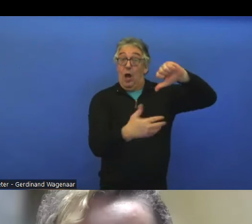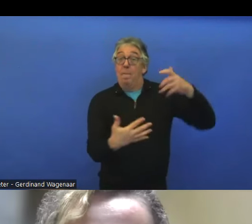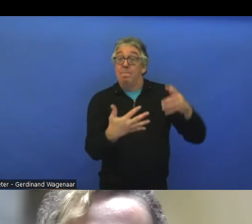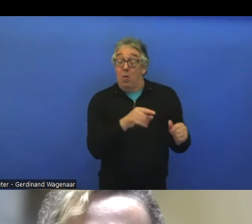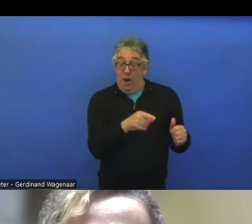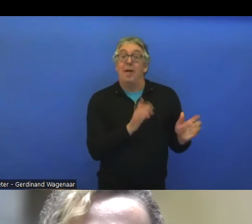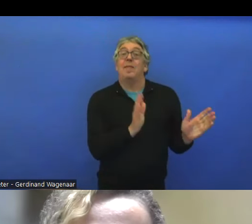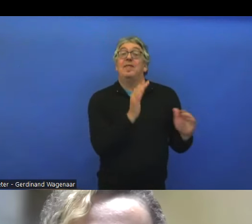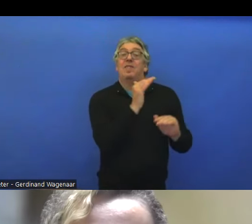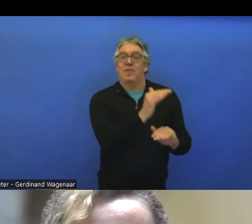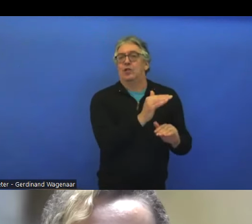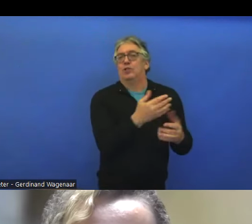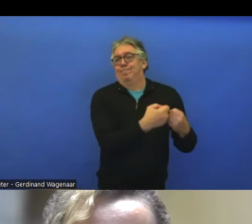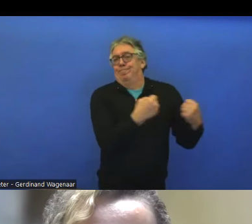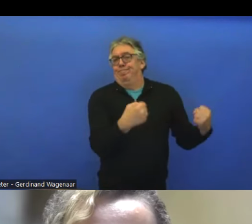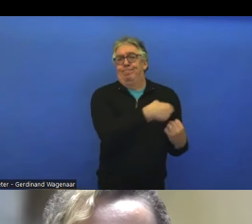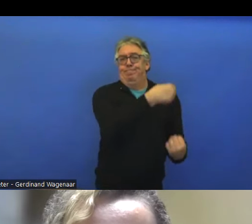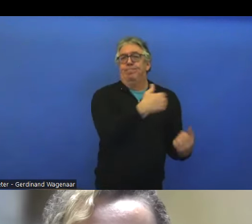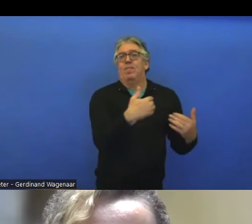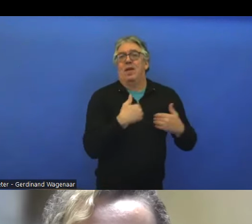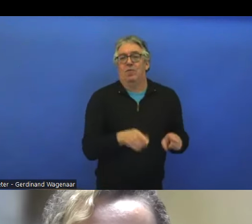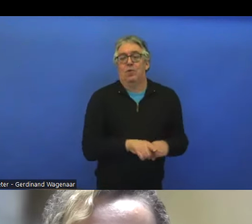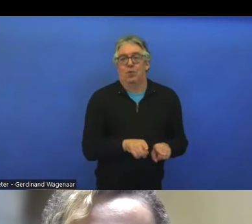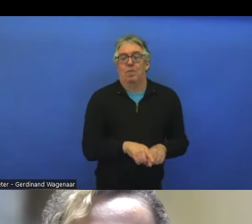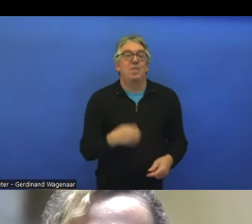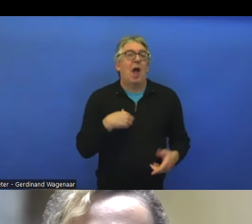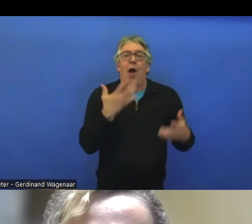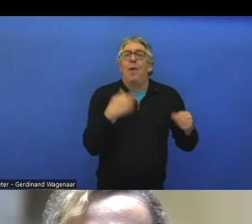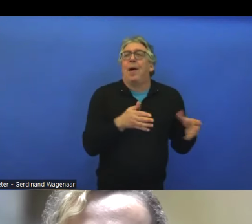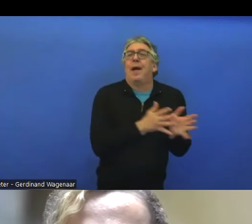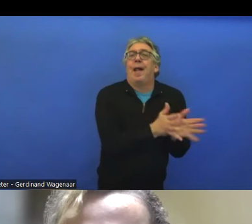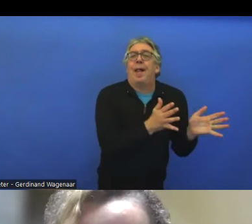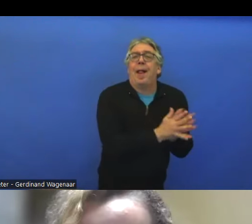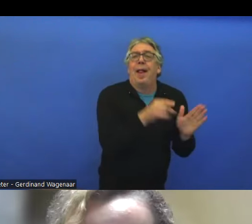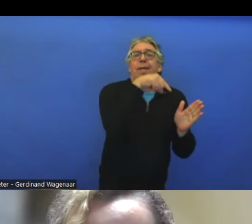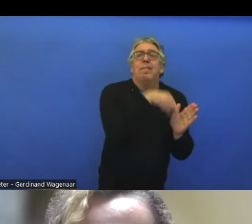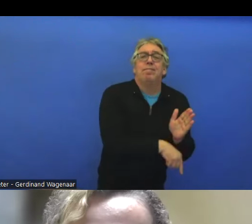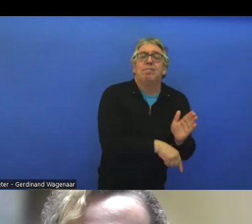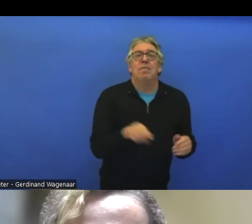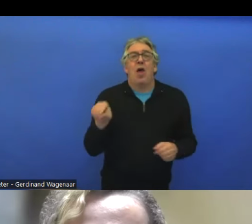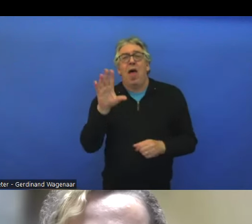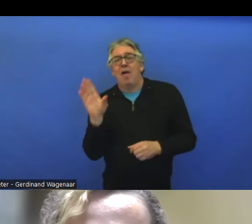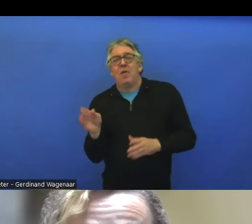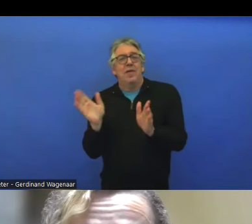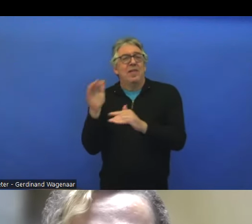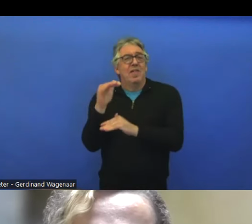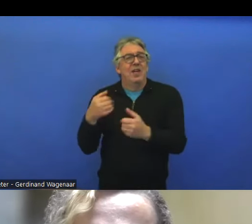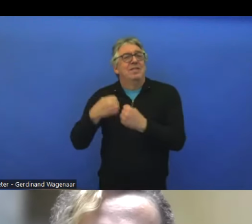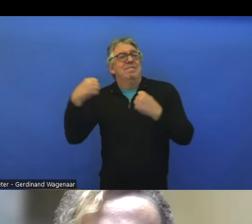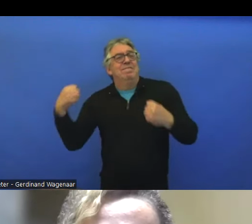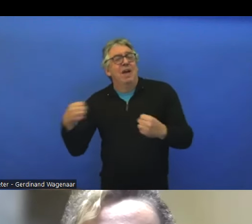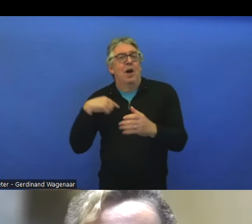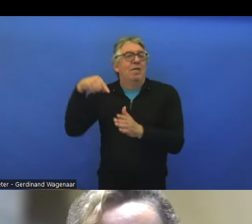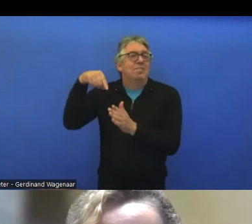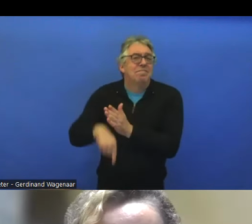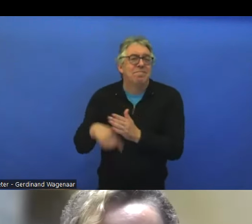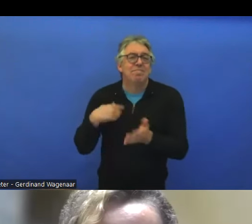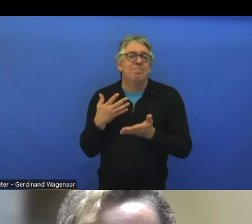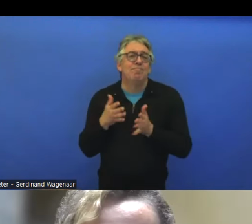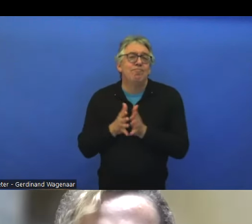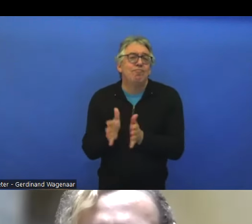read them because I don't want necessarily to dwell on that, but what you have to keep in mind is that these